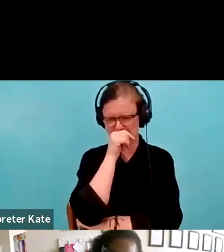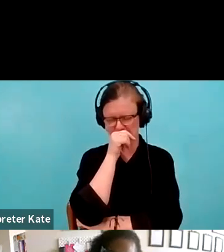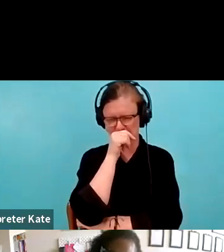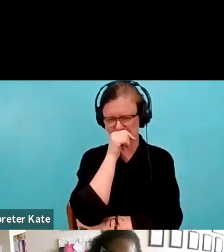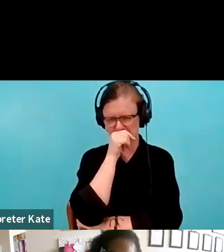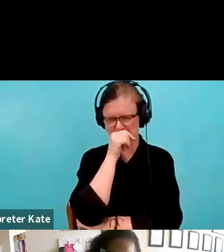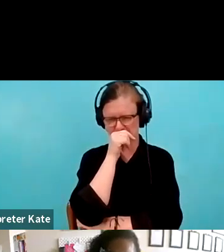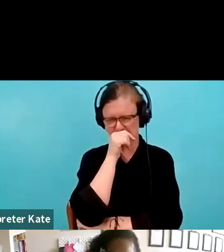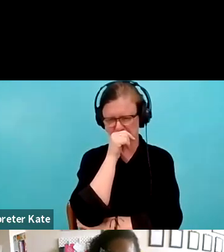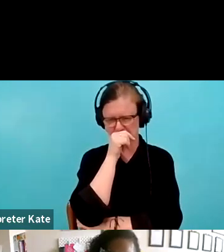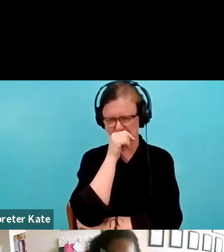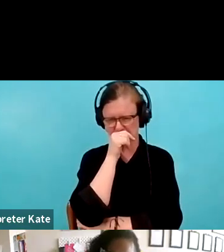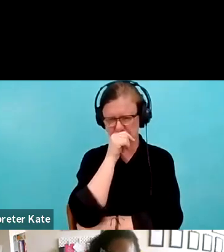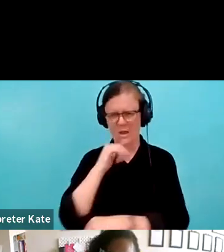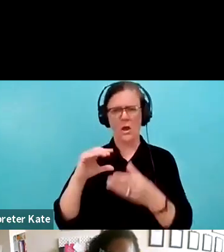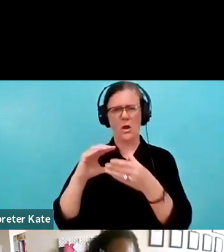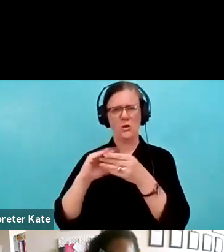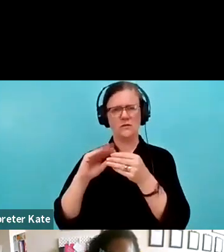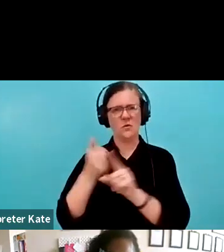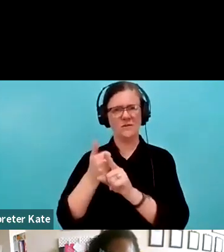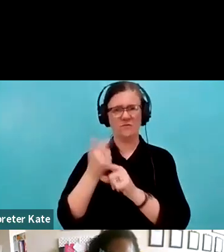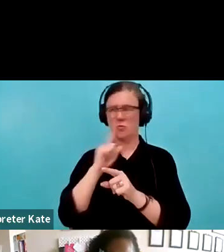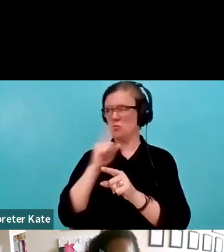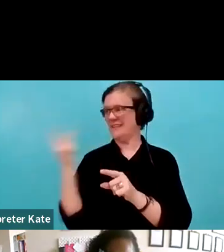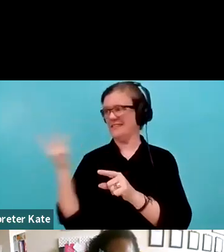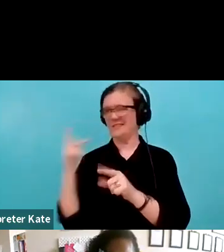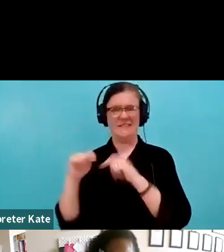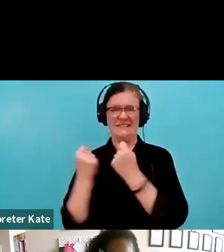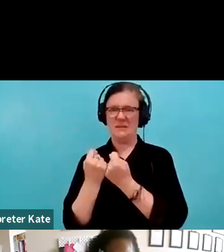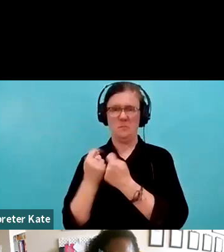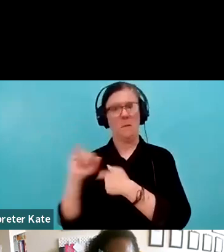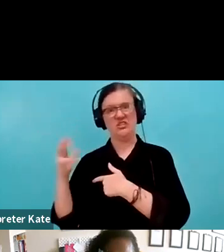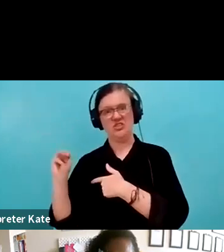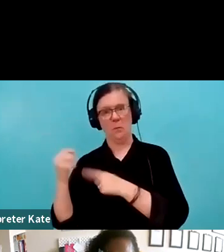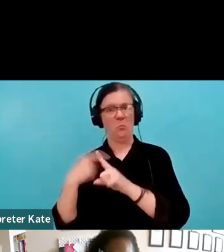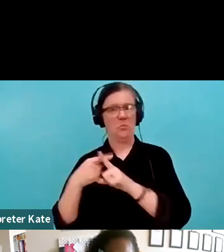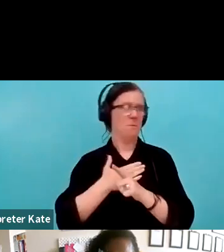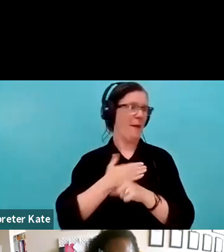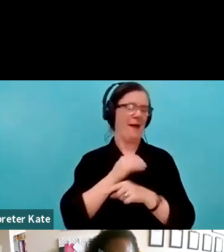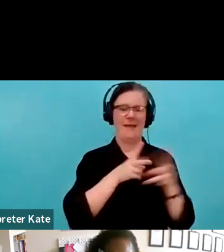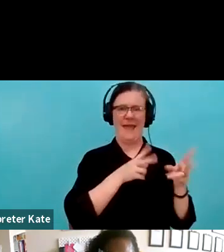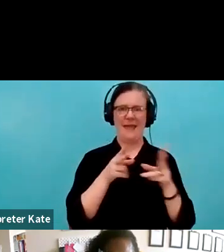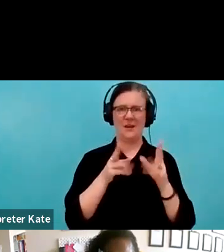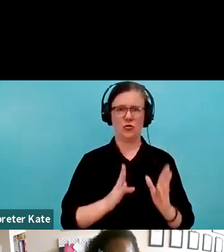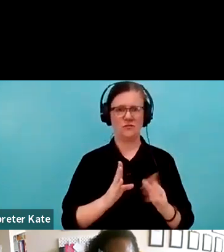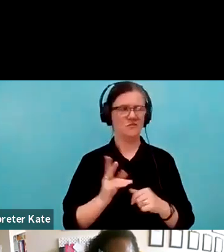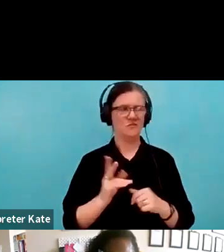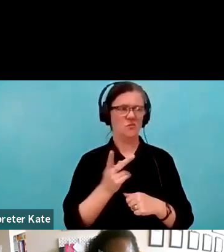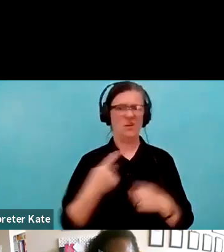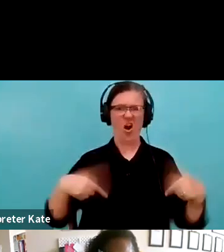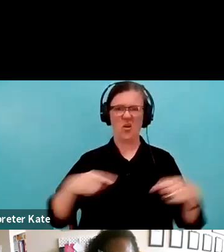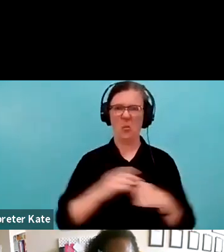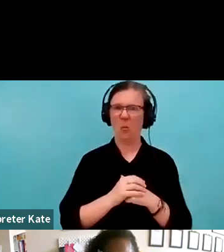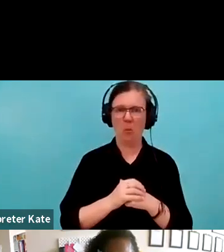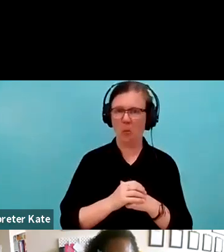story where, as an editing team, you know, Jim and I, but also our editors, where there was a lot of controversy. It was more like